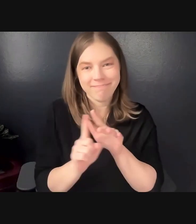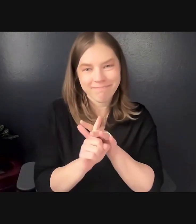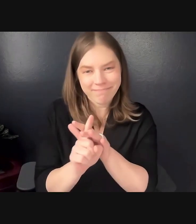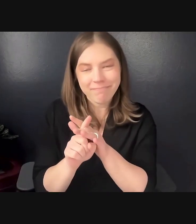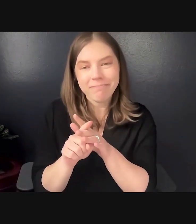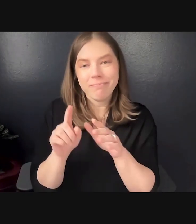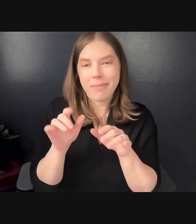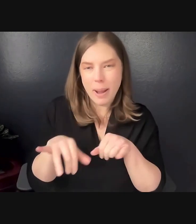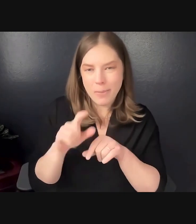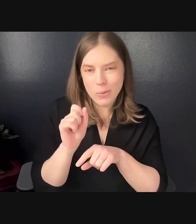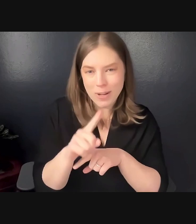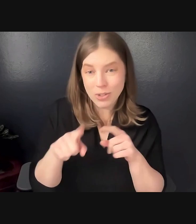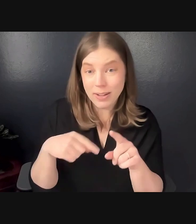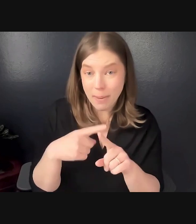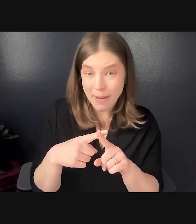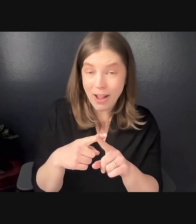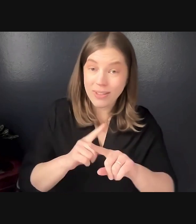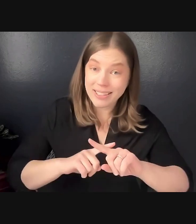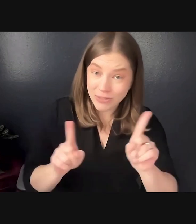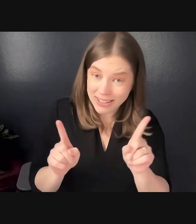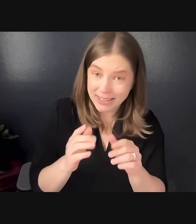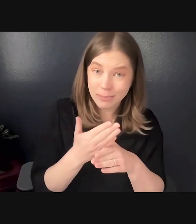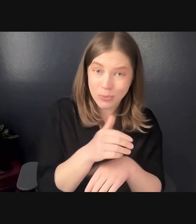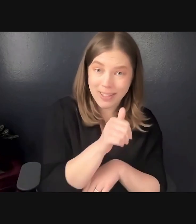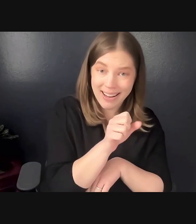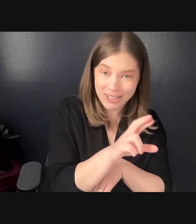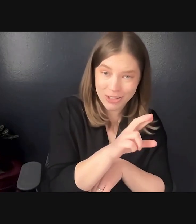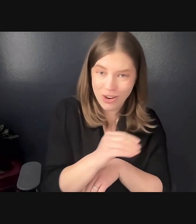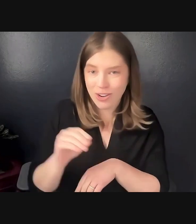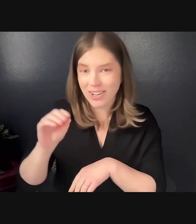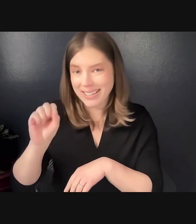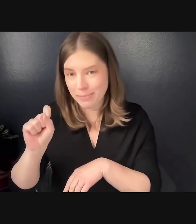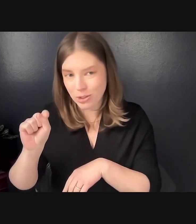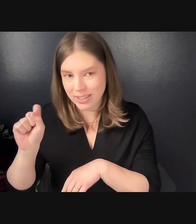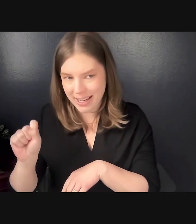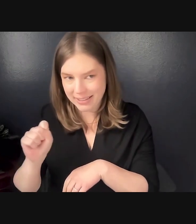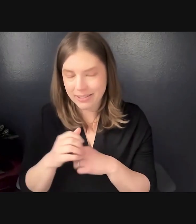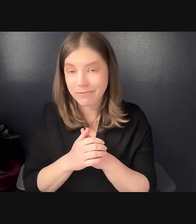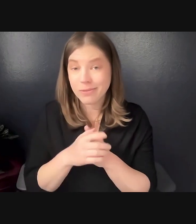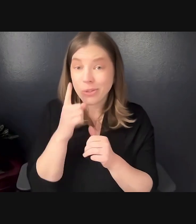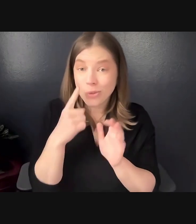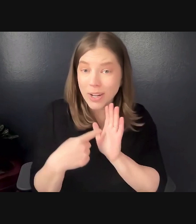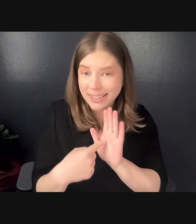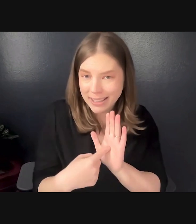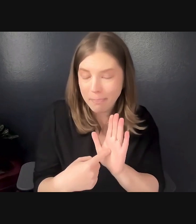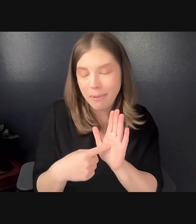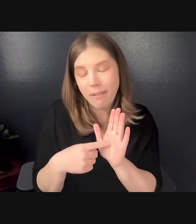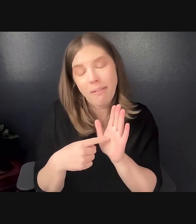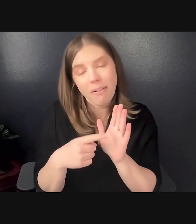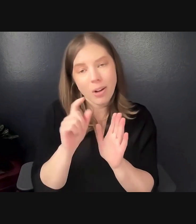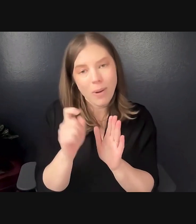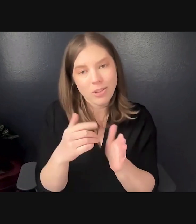You know, here at NBC in our help desk, we often get questions that come up often about the differences